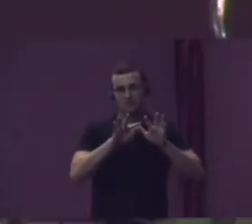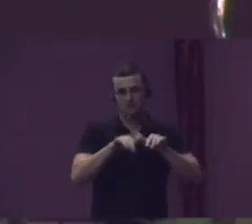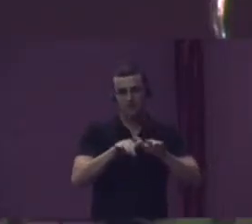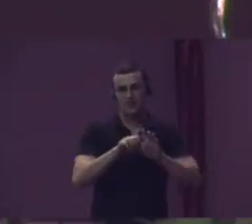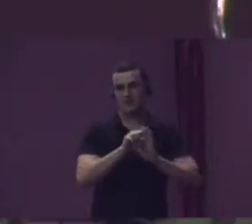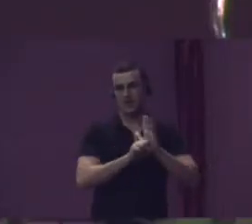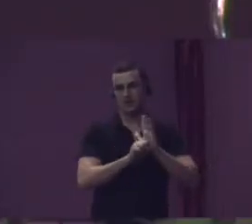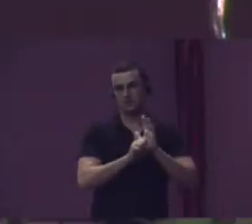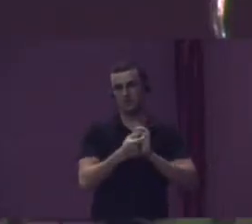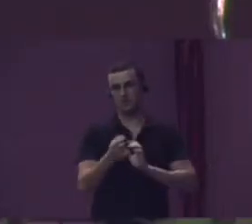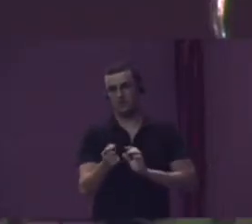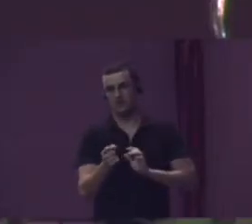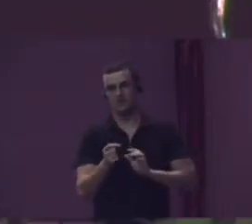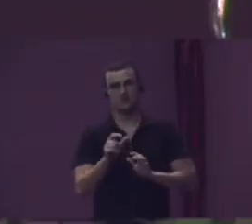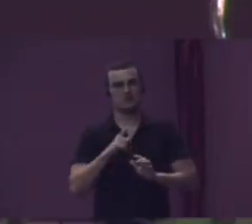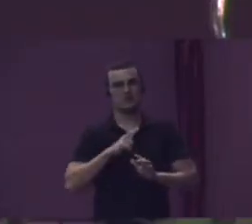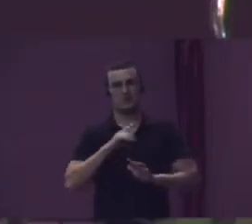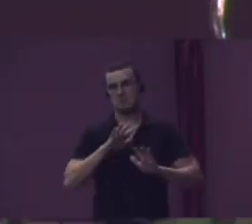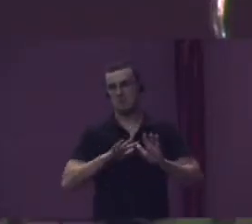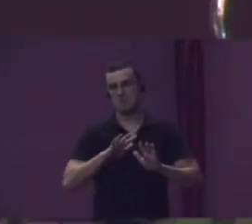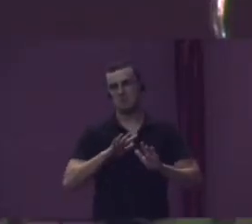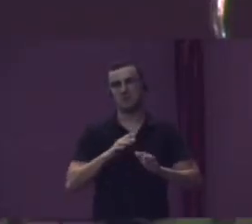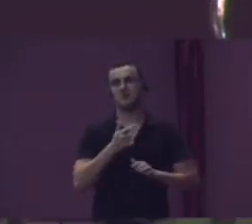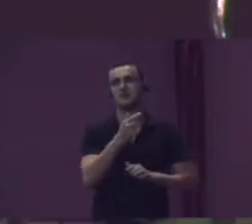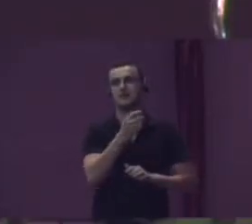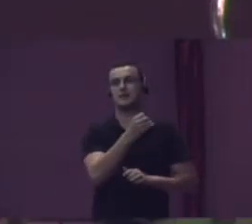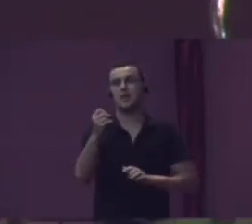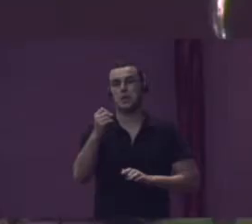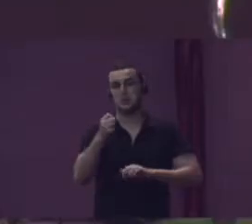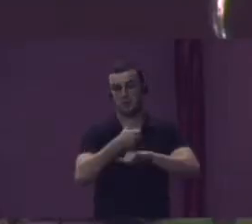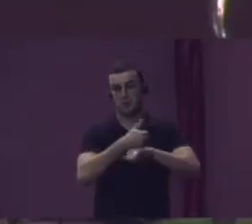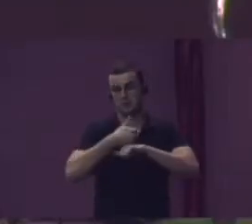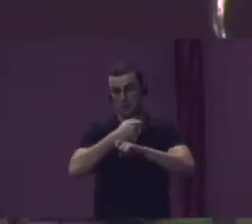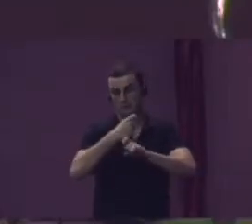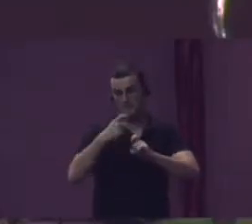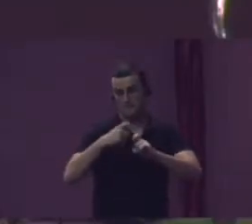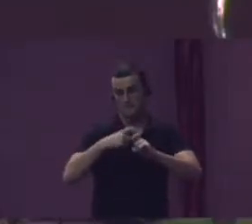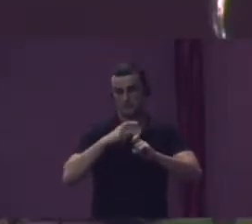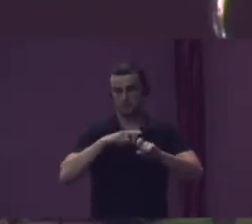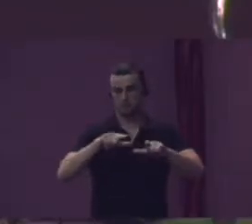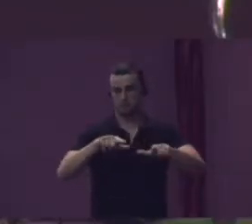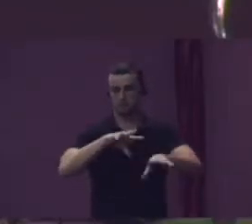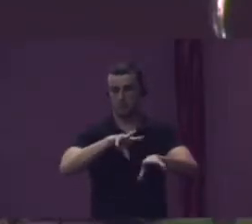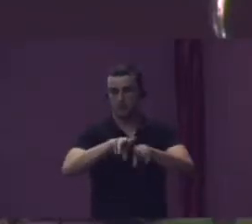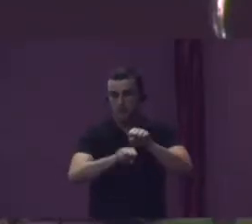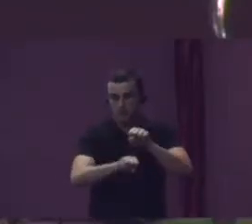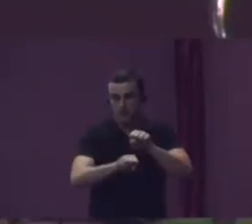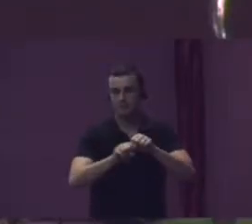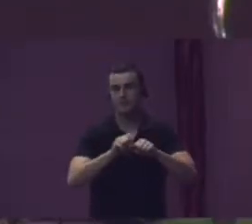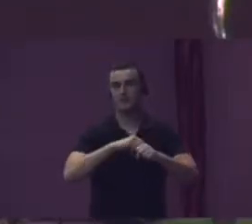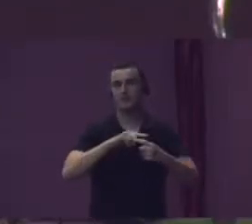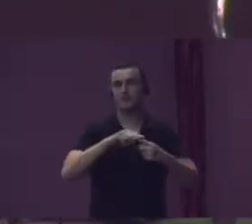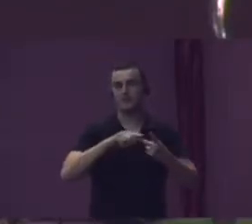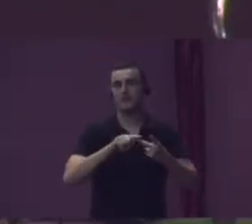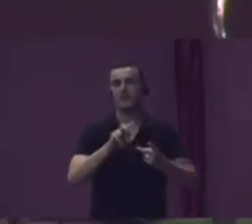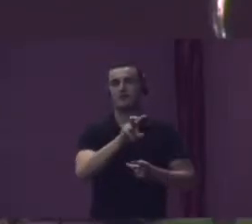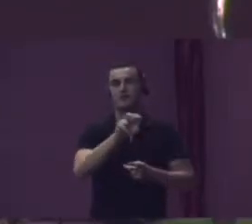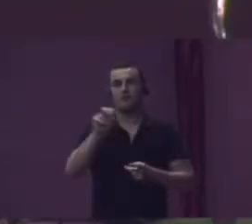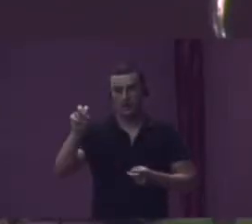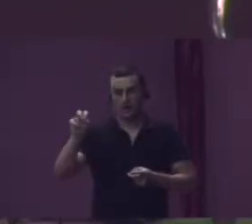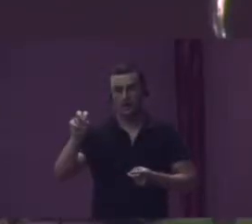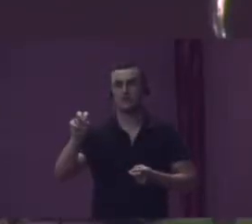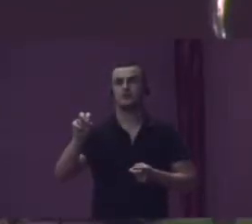about 1,500 midwives. Over 60% of all births were assisted by midwives, most of them at